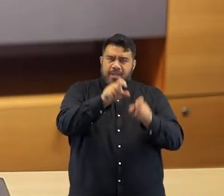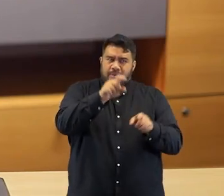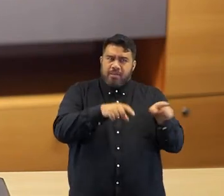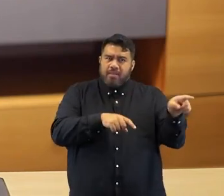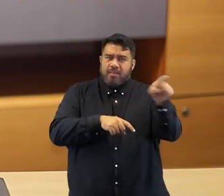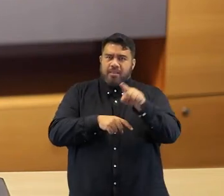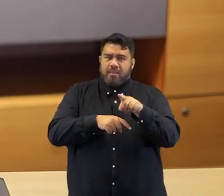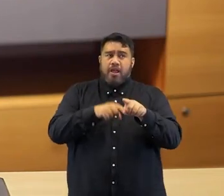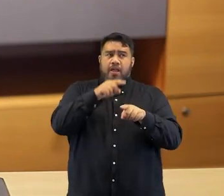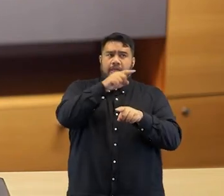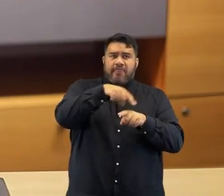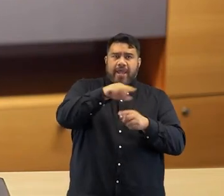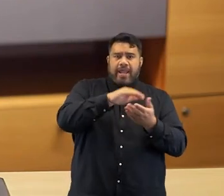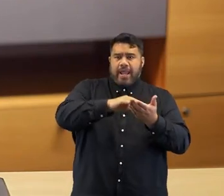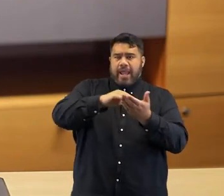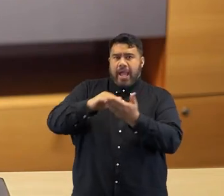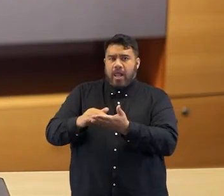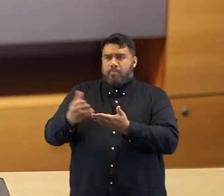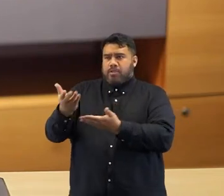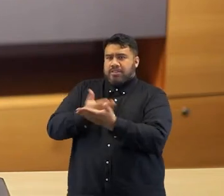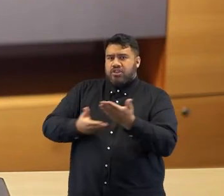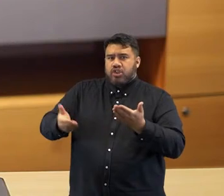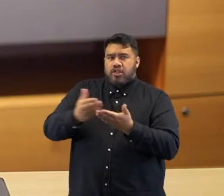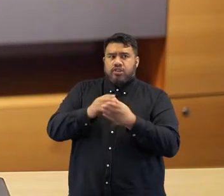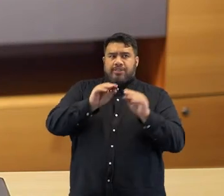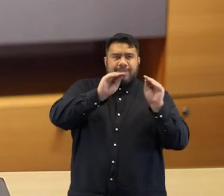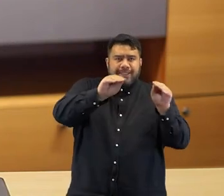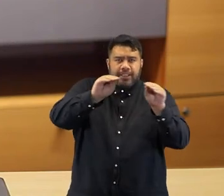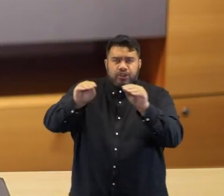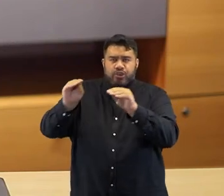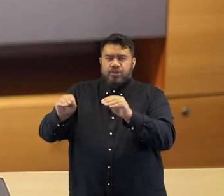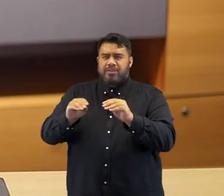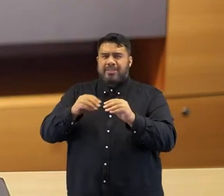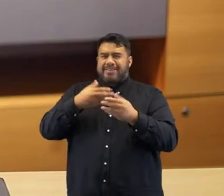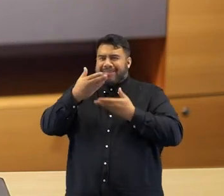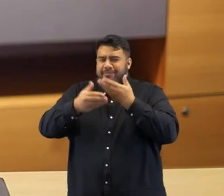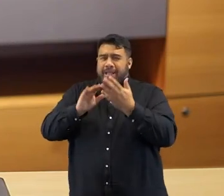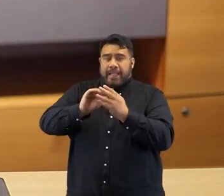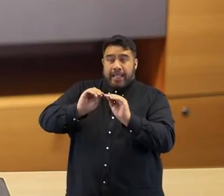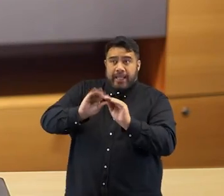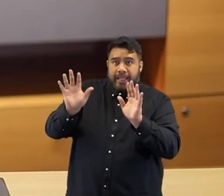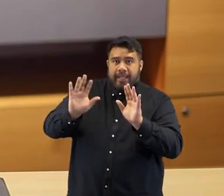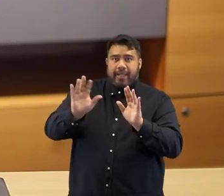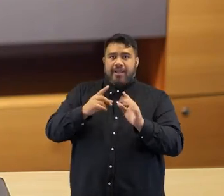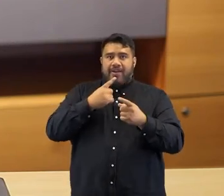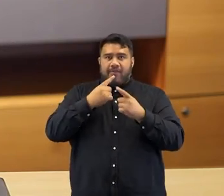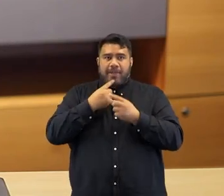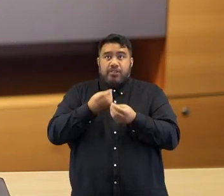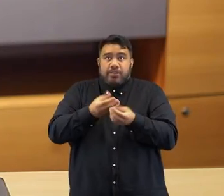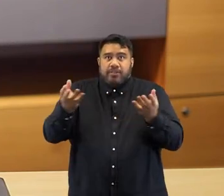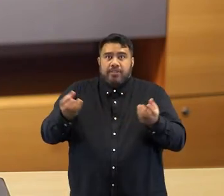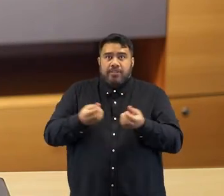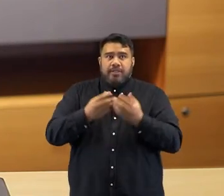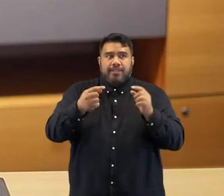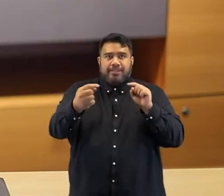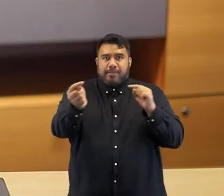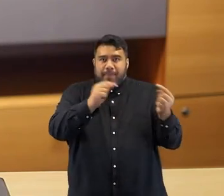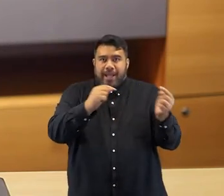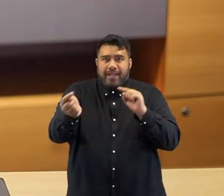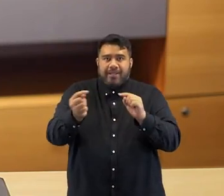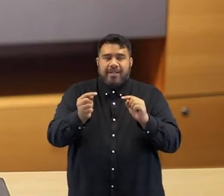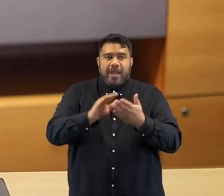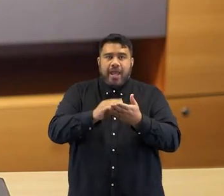our communicators who publicly inform, explain, teach, decode, counter misinformation, and debate science